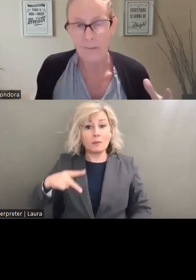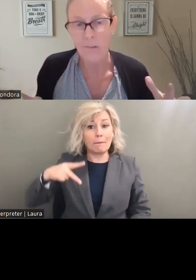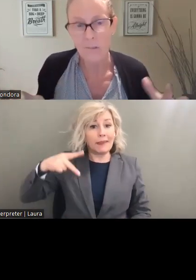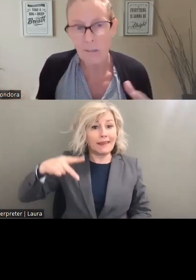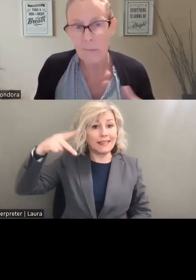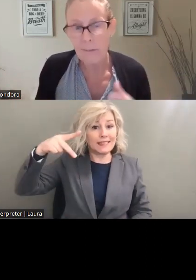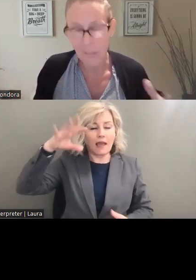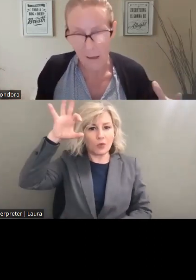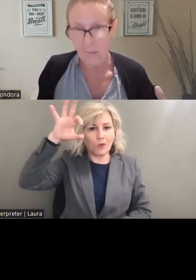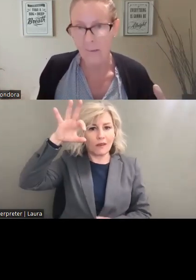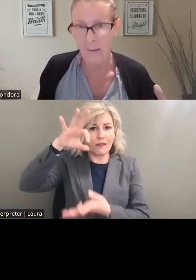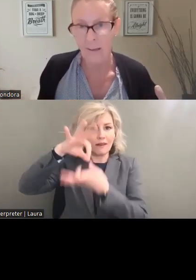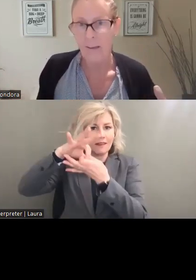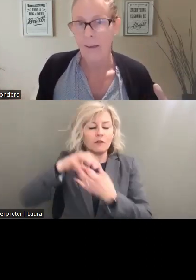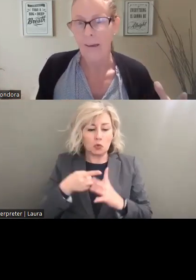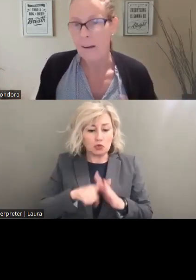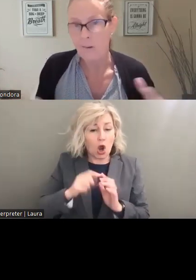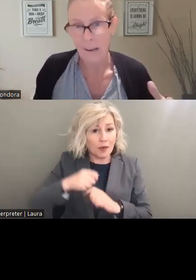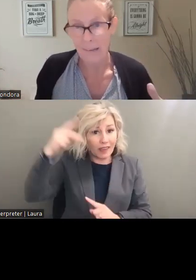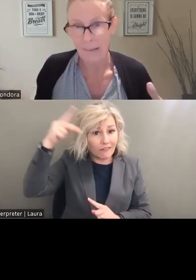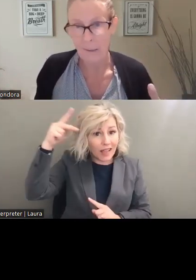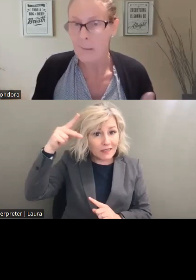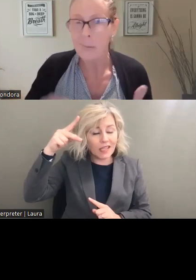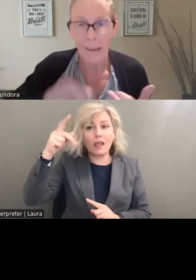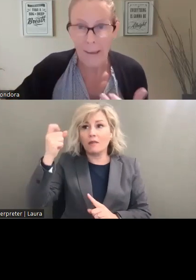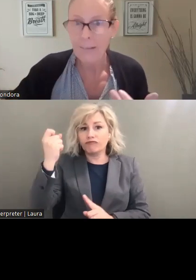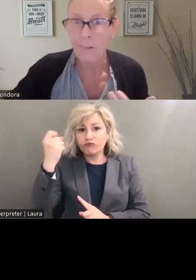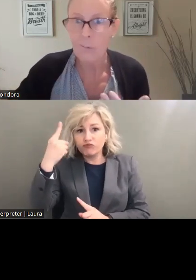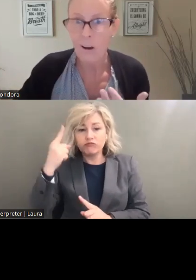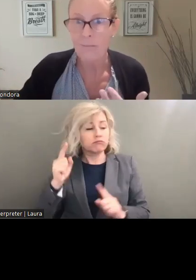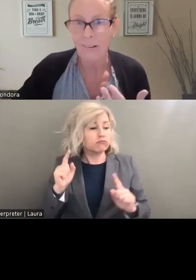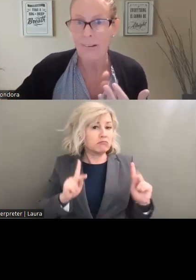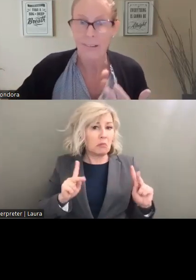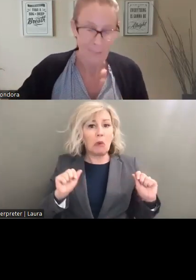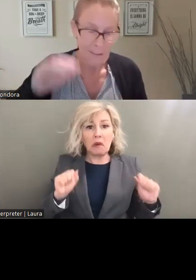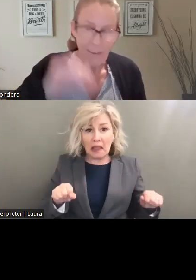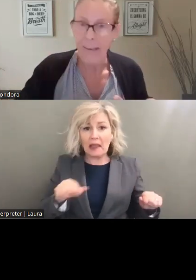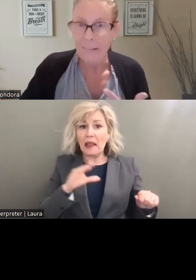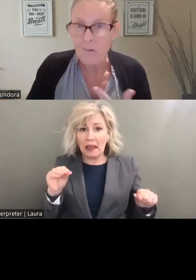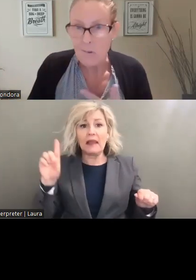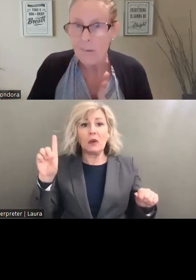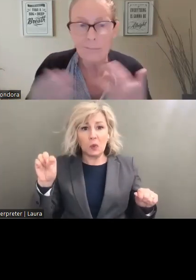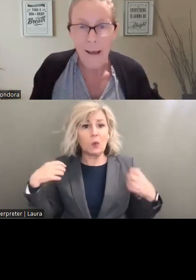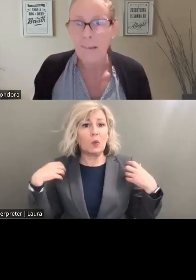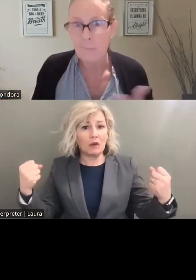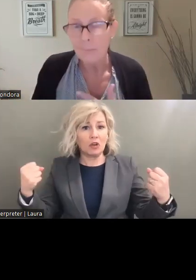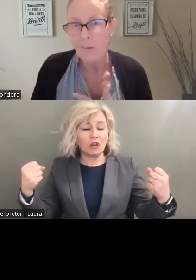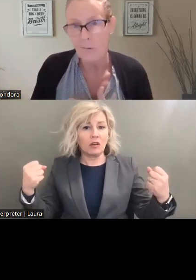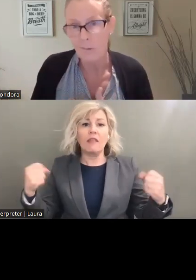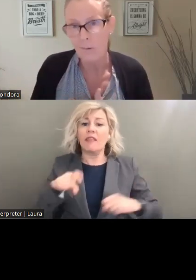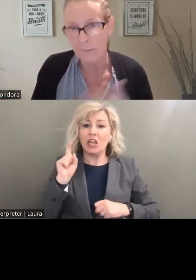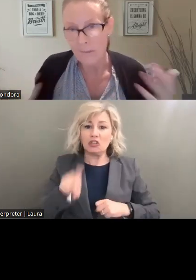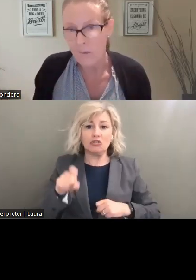together. We have to start with the philosophy and understanding that people can and do recover. They can and should have